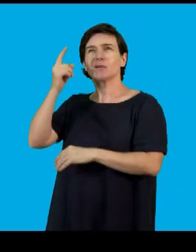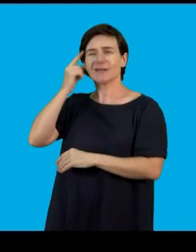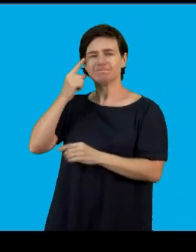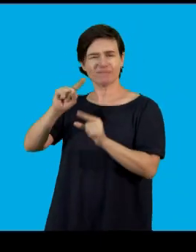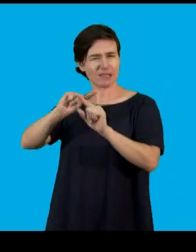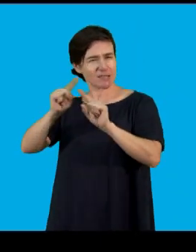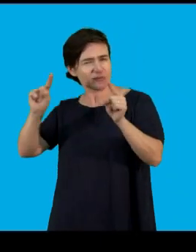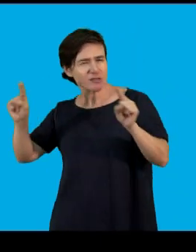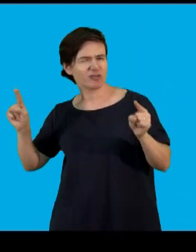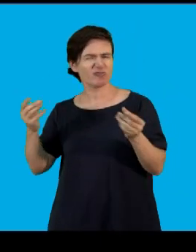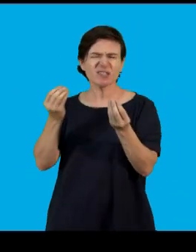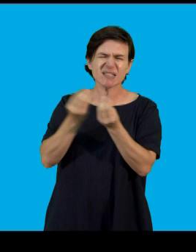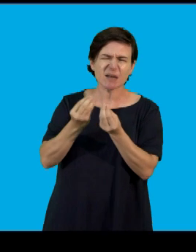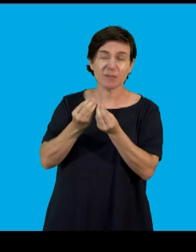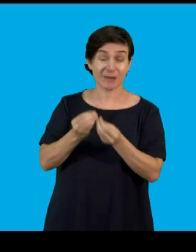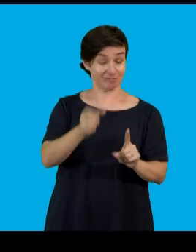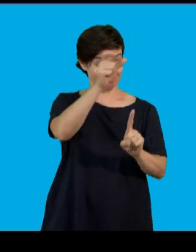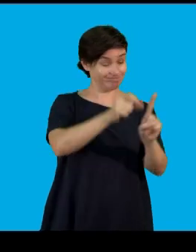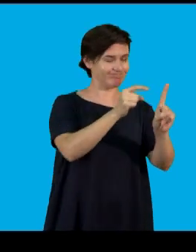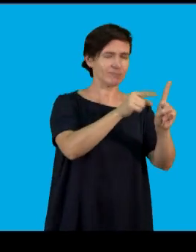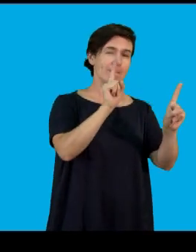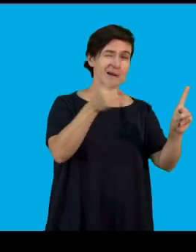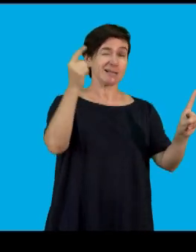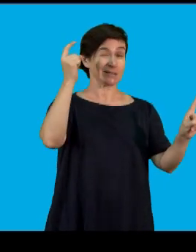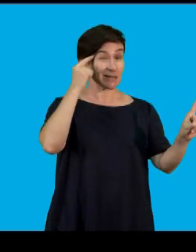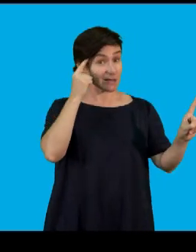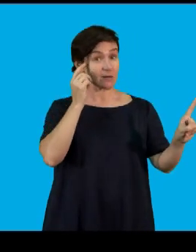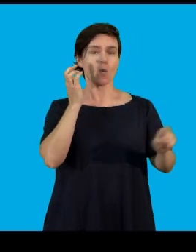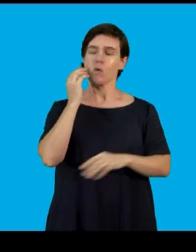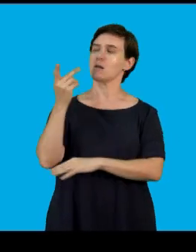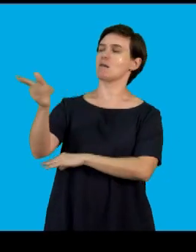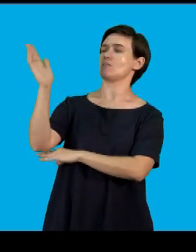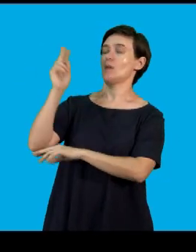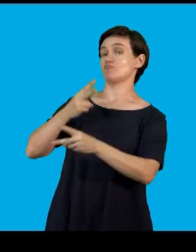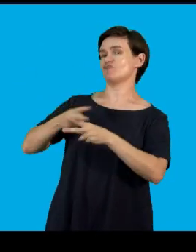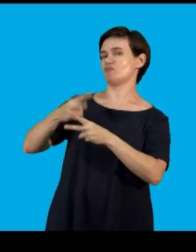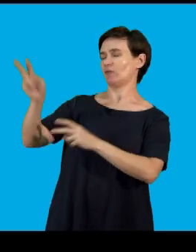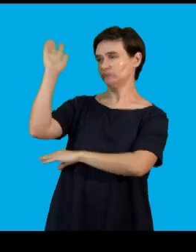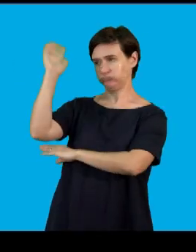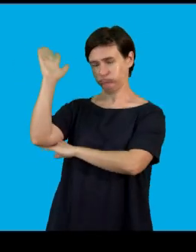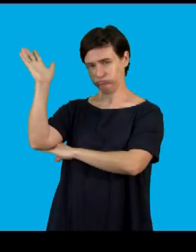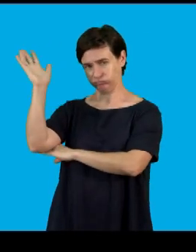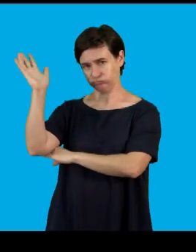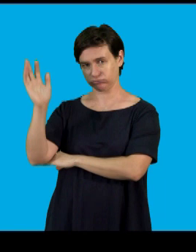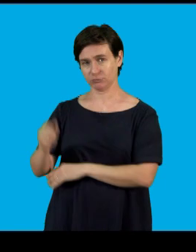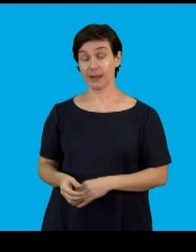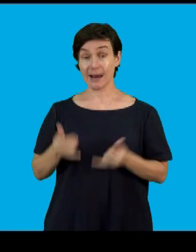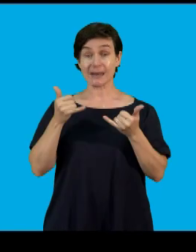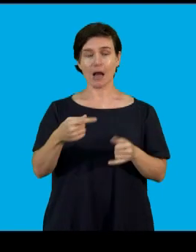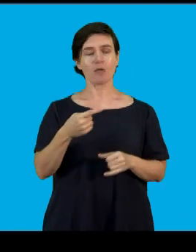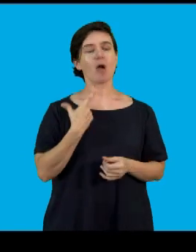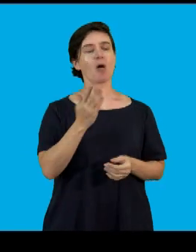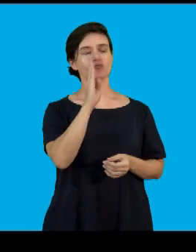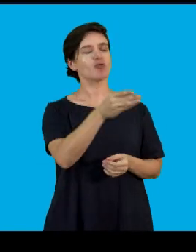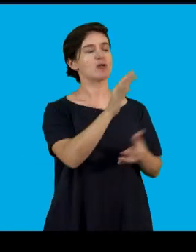2.1. Discuss other factors that Vuyo had to consider when preparing a verbal presentation. Now you have to discuss. You're no